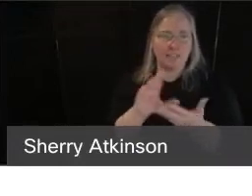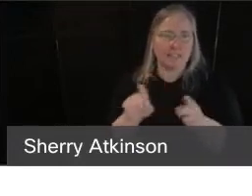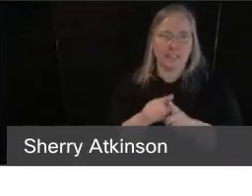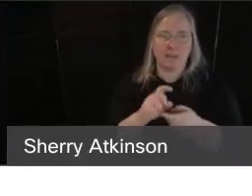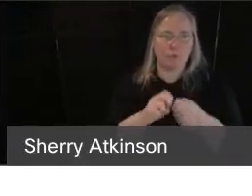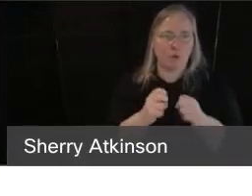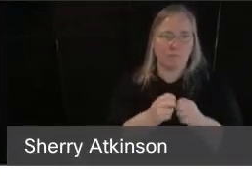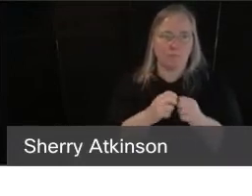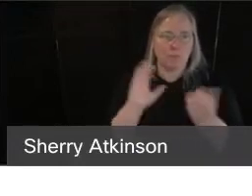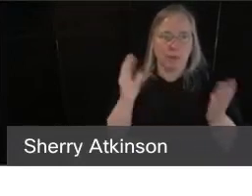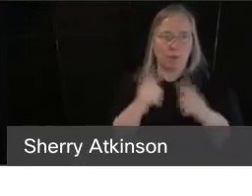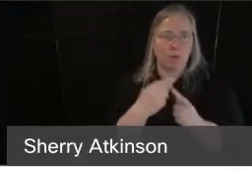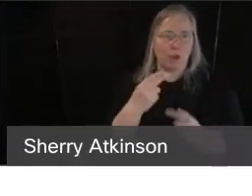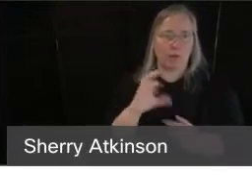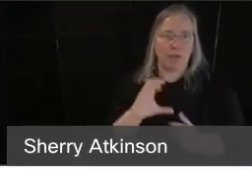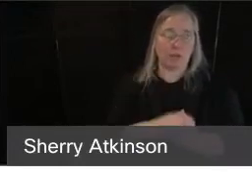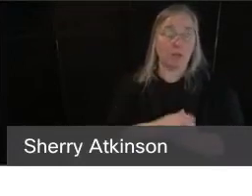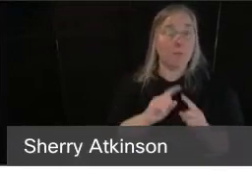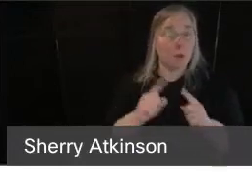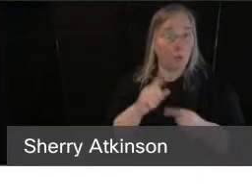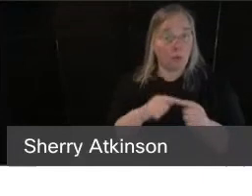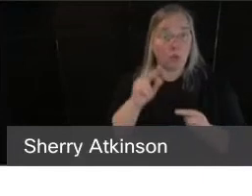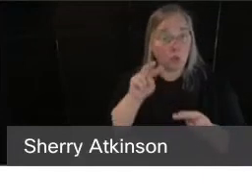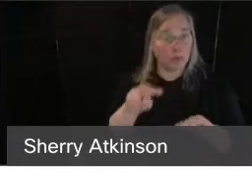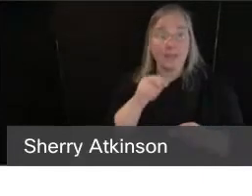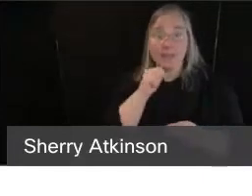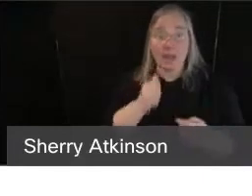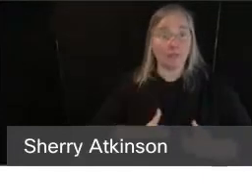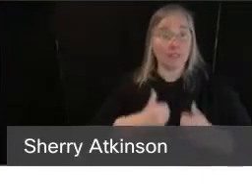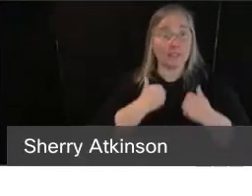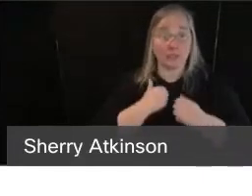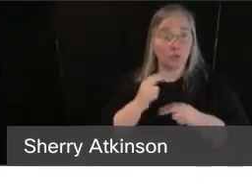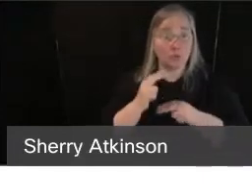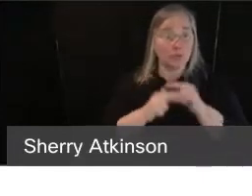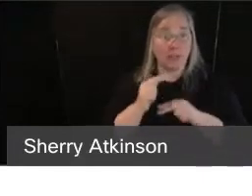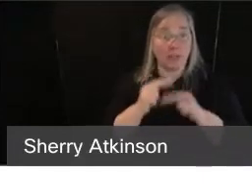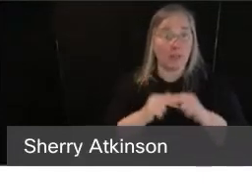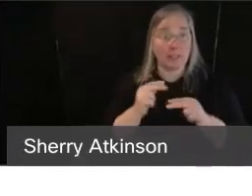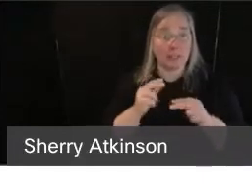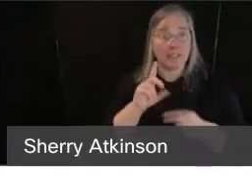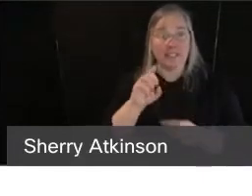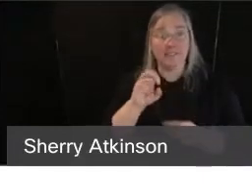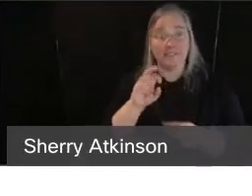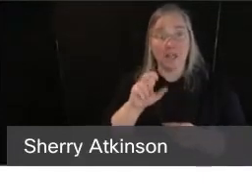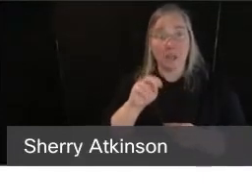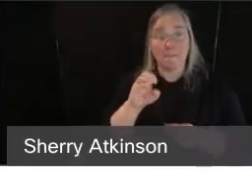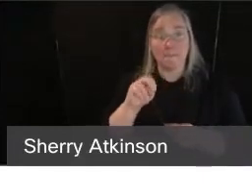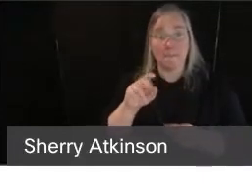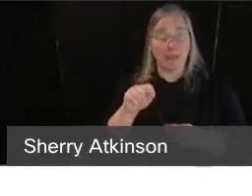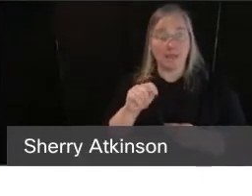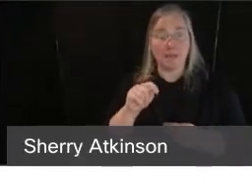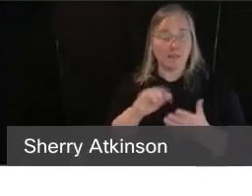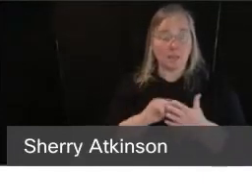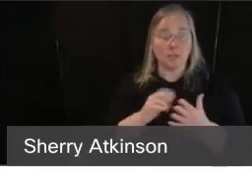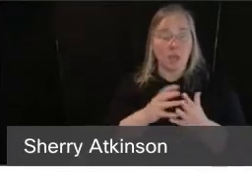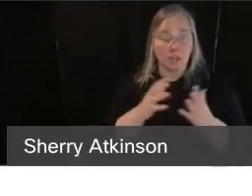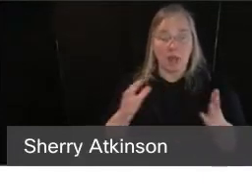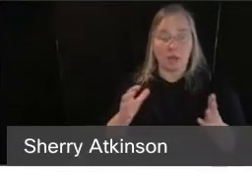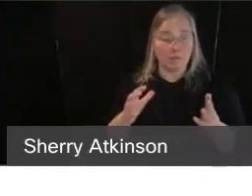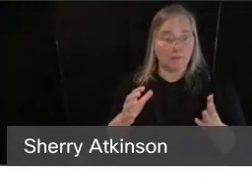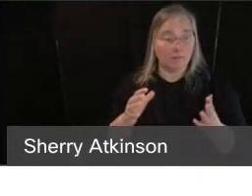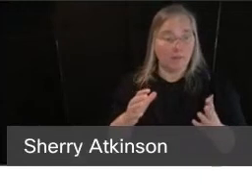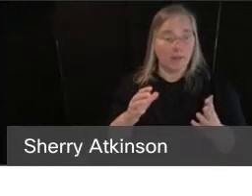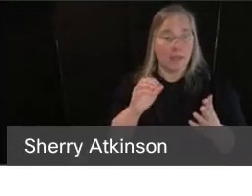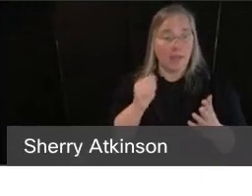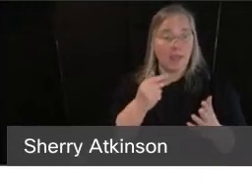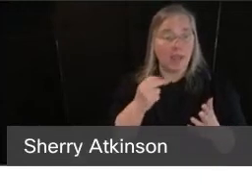is facing. Now, when you're looking at non-residential development activity, there's numerous headwinds here. So on the right-hand side